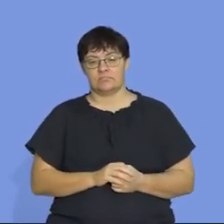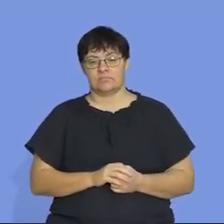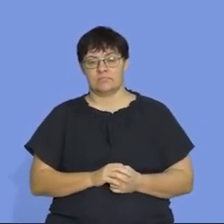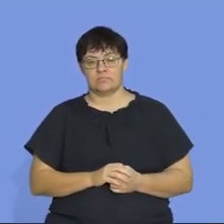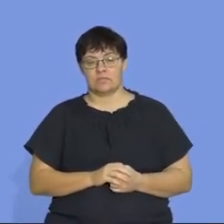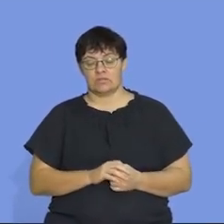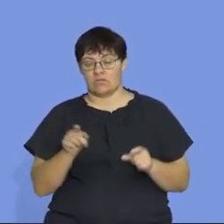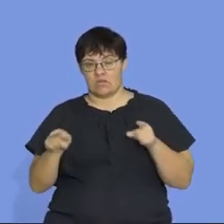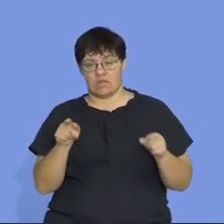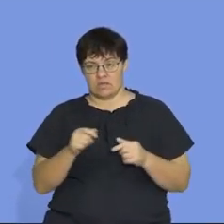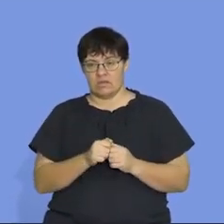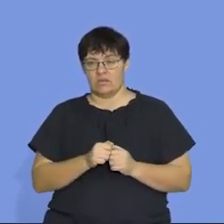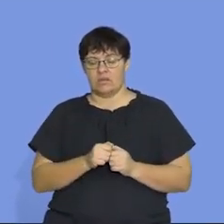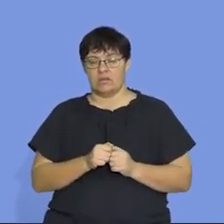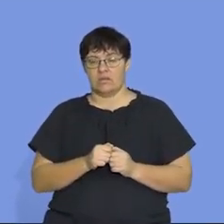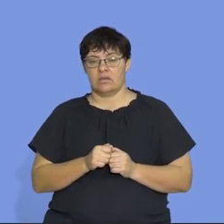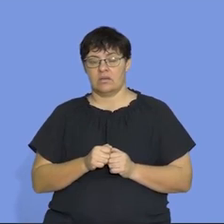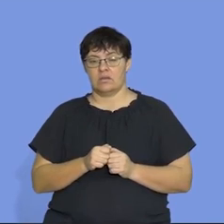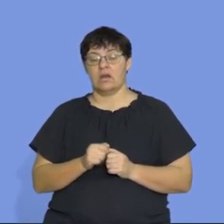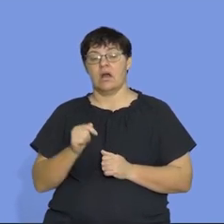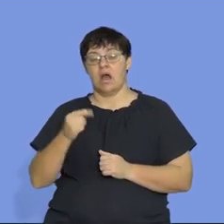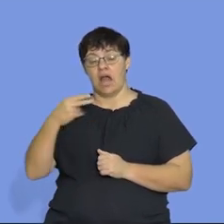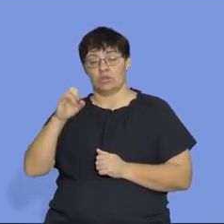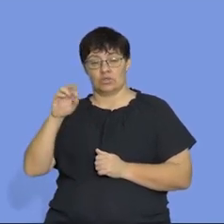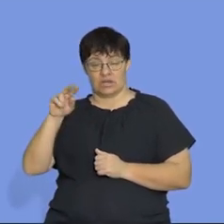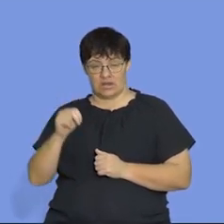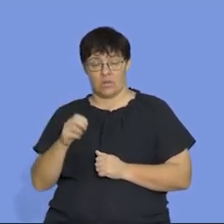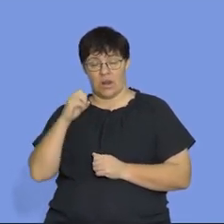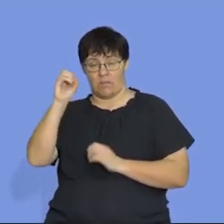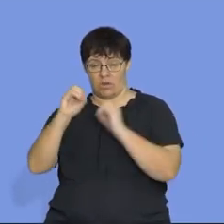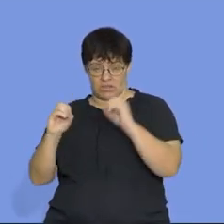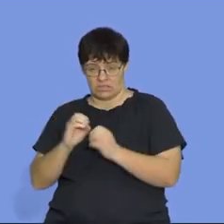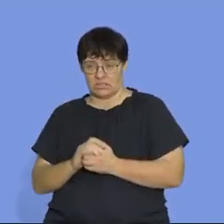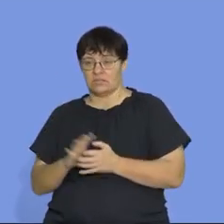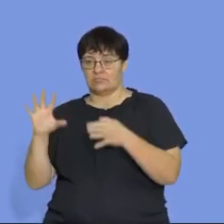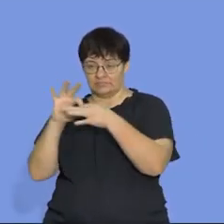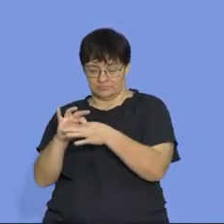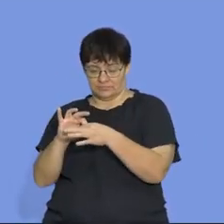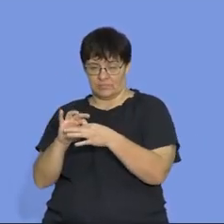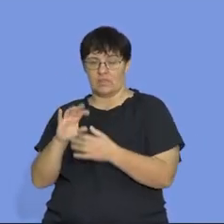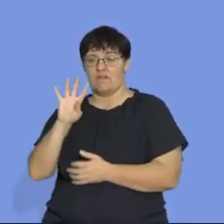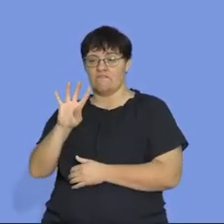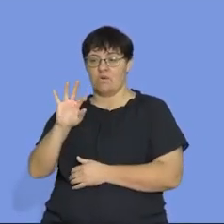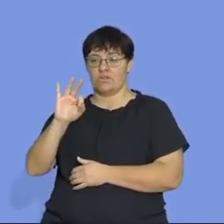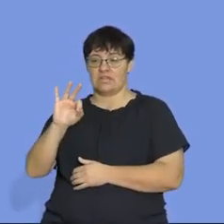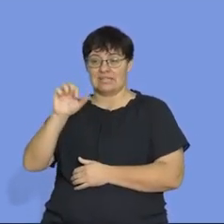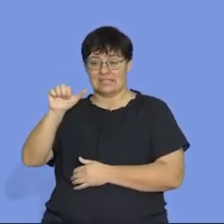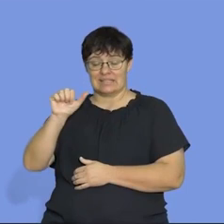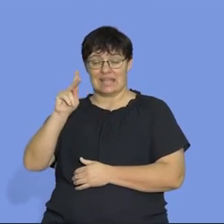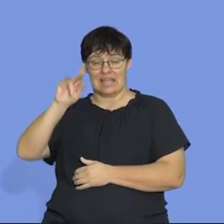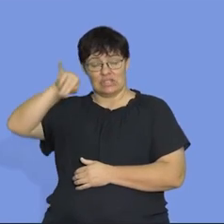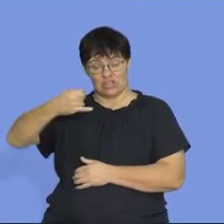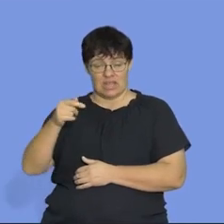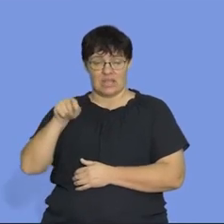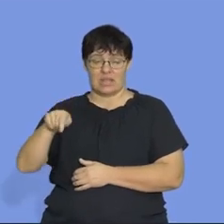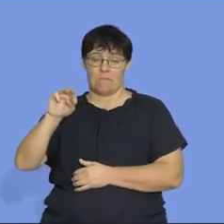two hydrogen atoms in a molecule is, the bond energy is 436 kilojoules per mole. So what does this mean? For